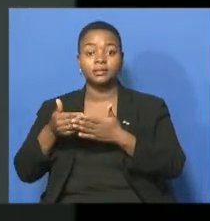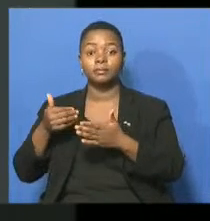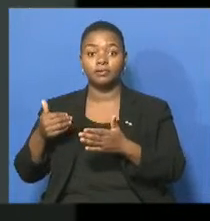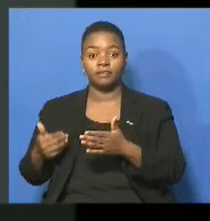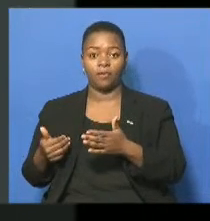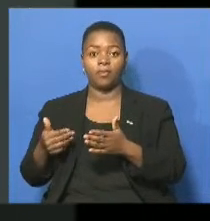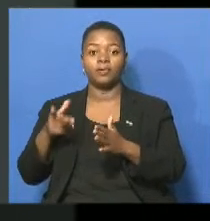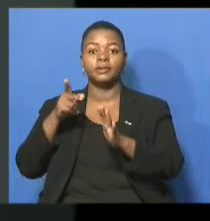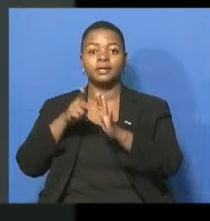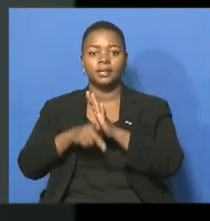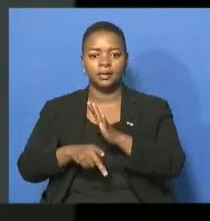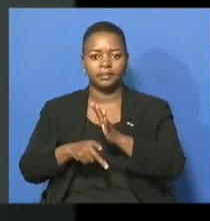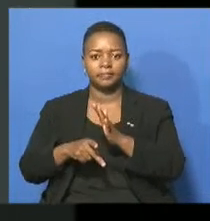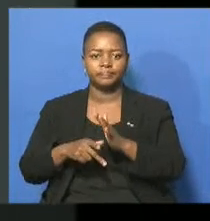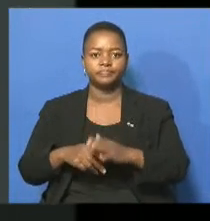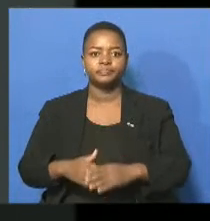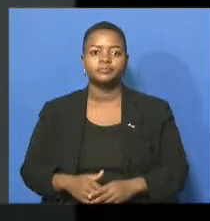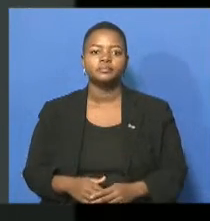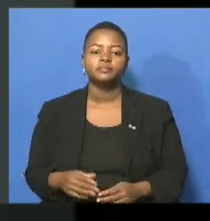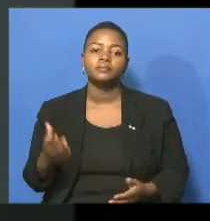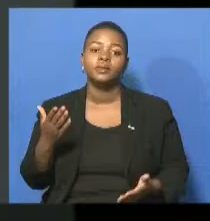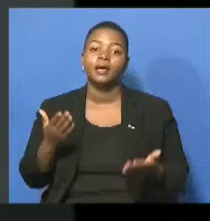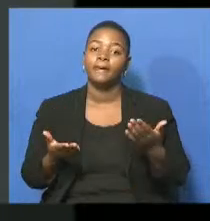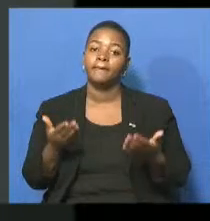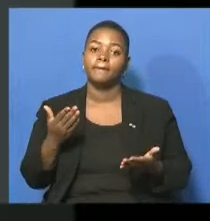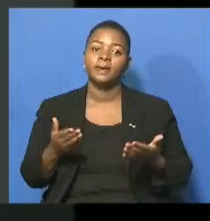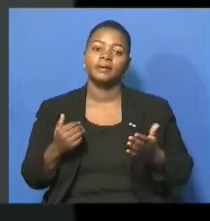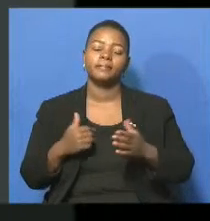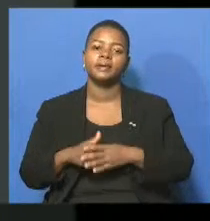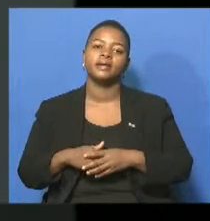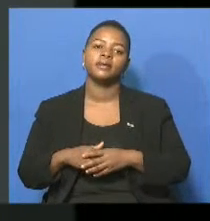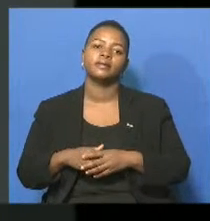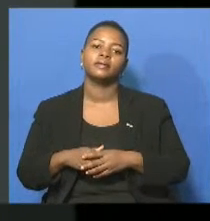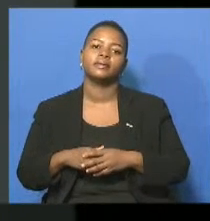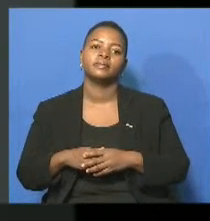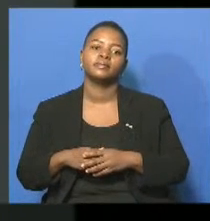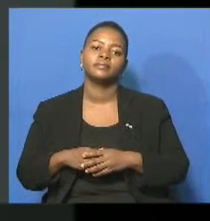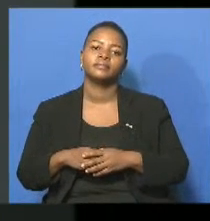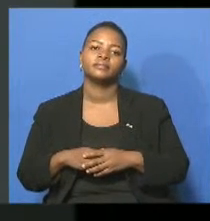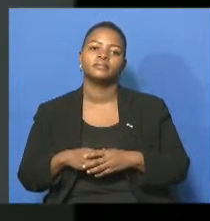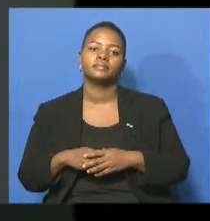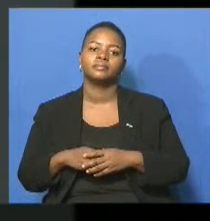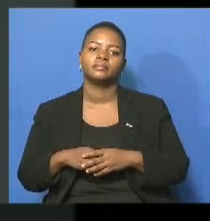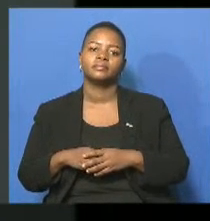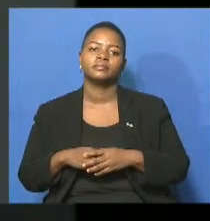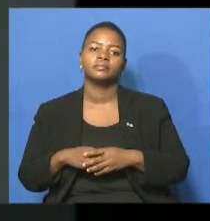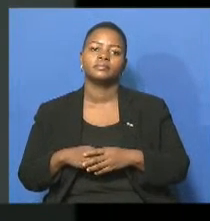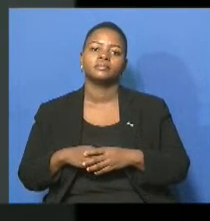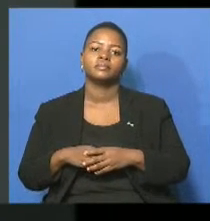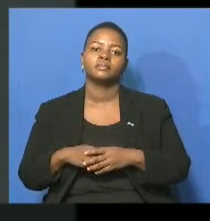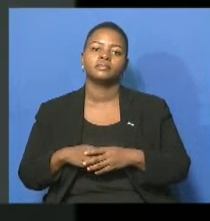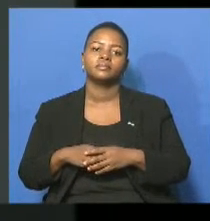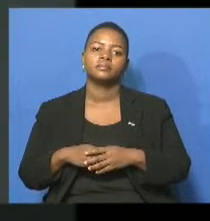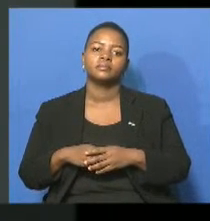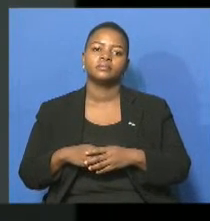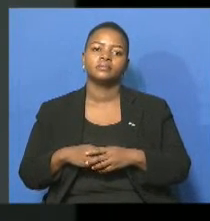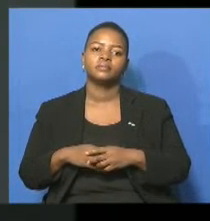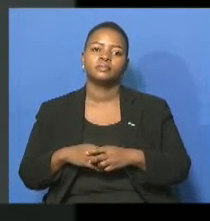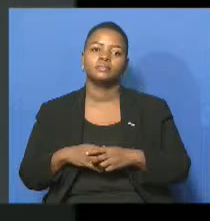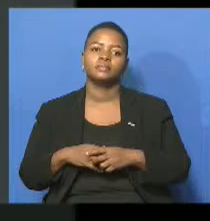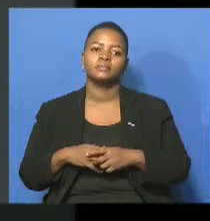to in contact with the criminal justice system in terms of acts